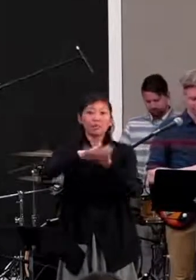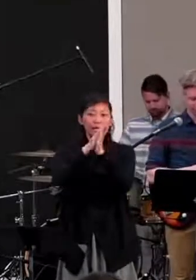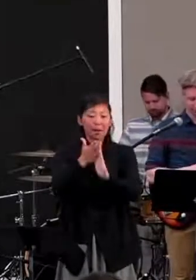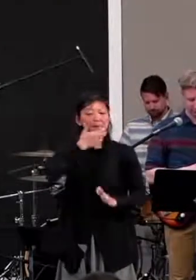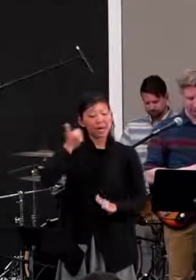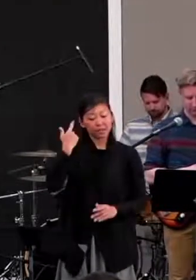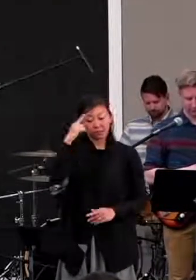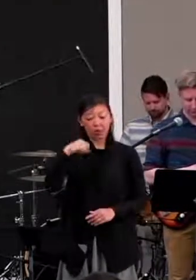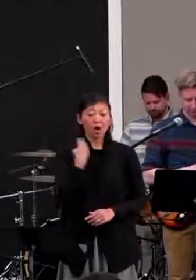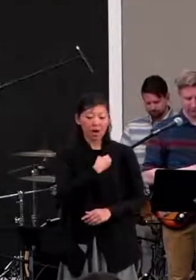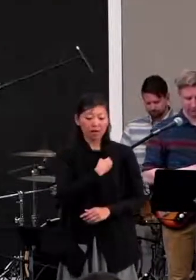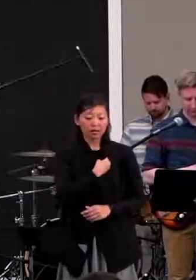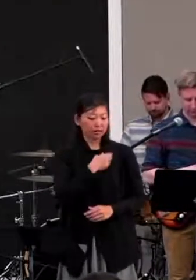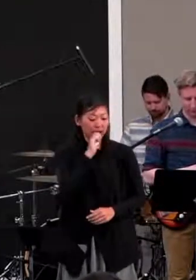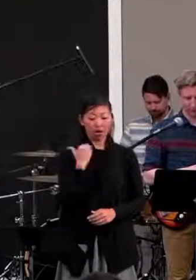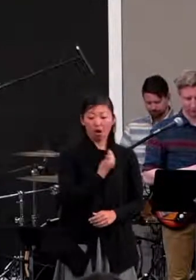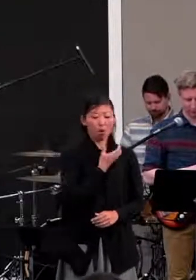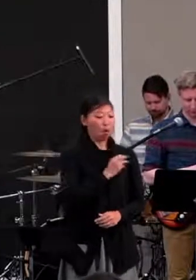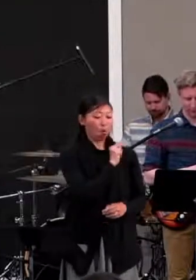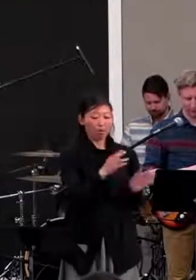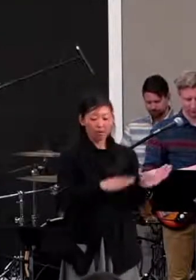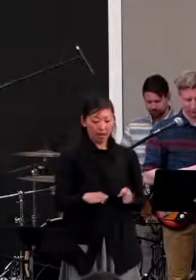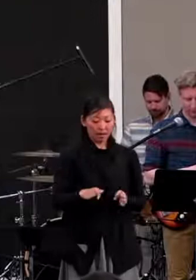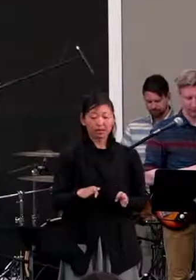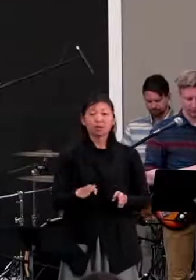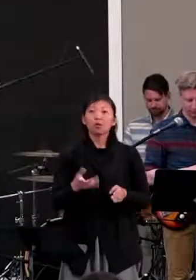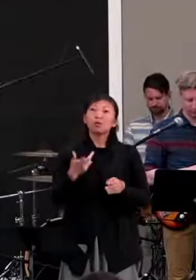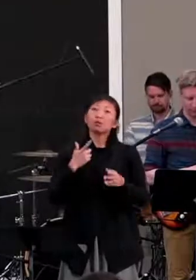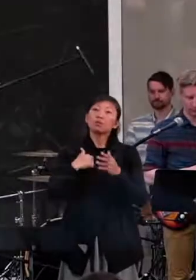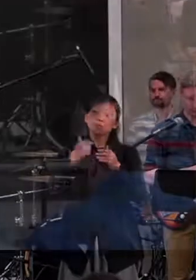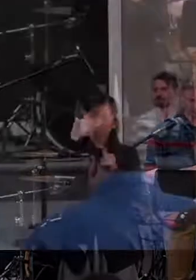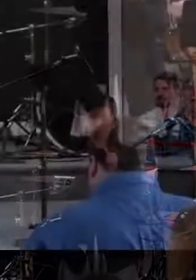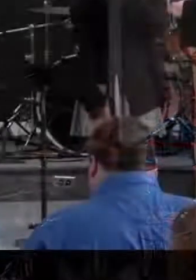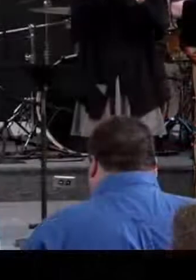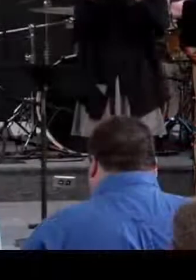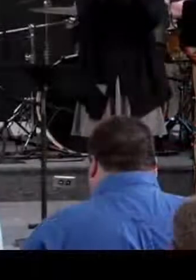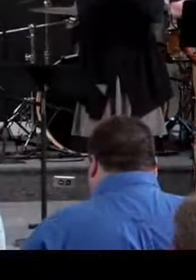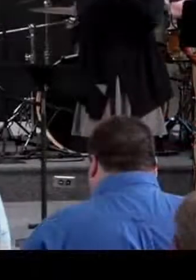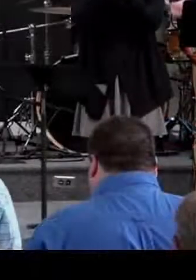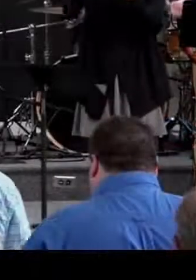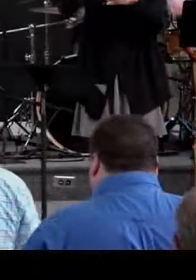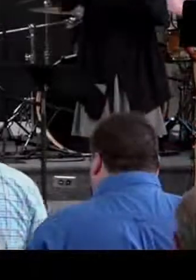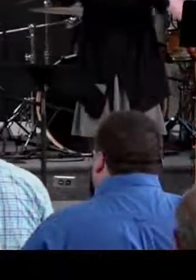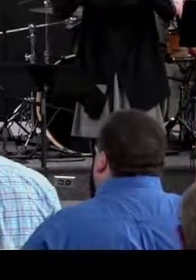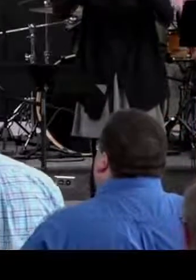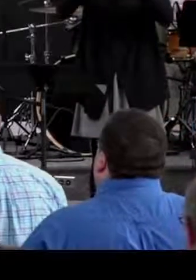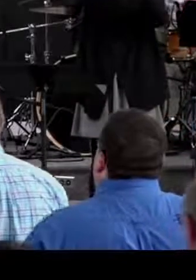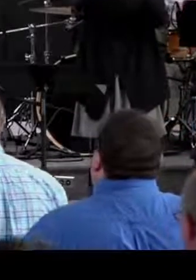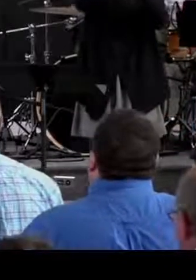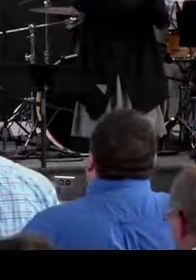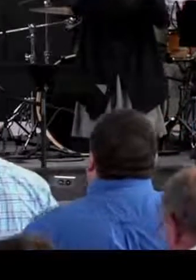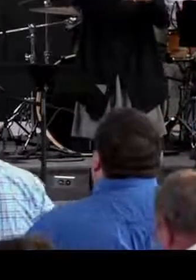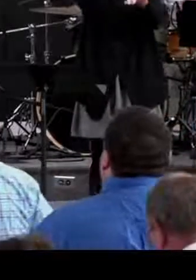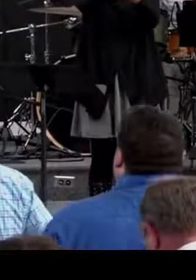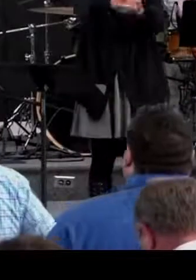And so we ask that you would be with us today as we worship you. In Jesus' great name, I pray this. Amen.